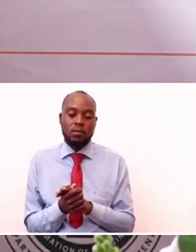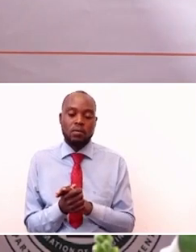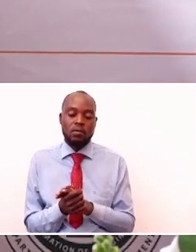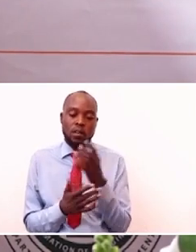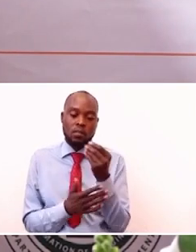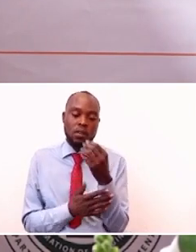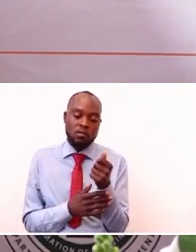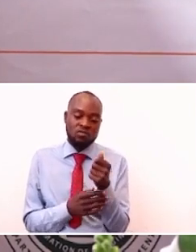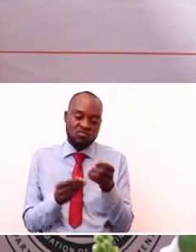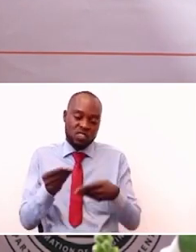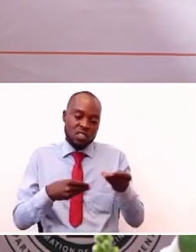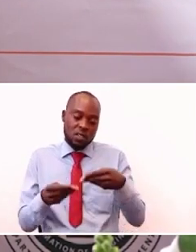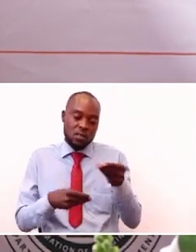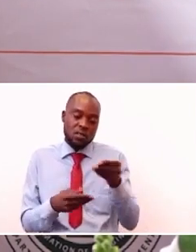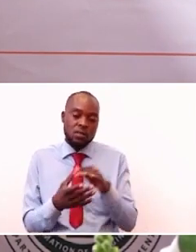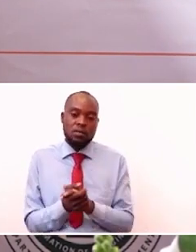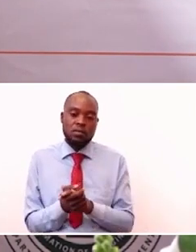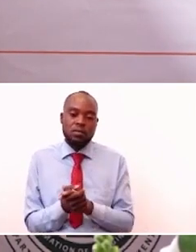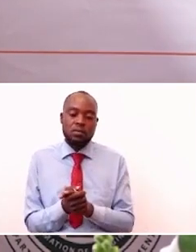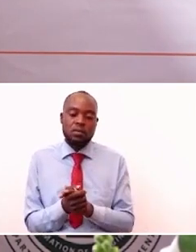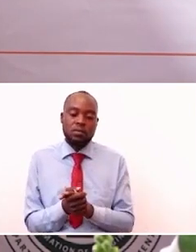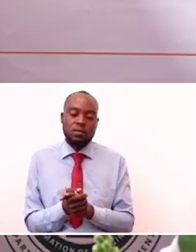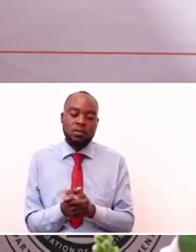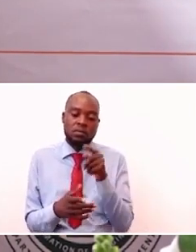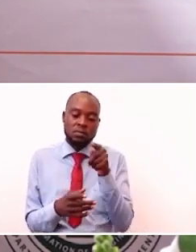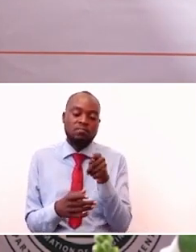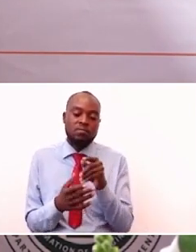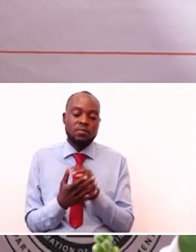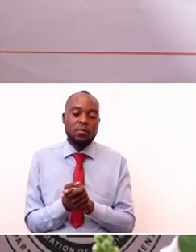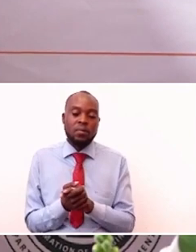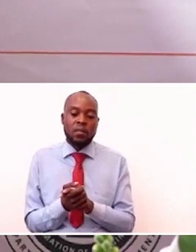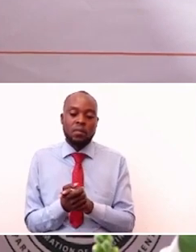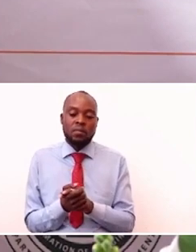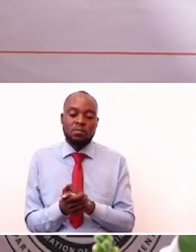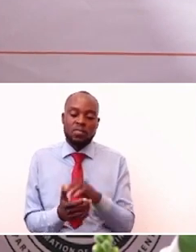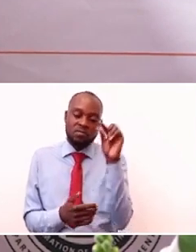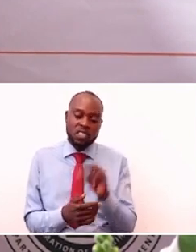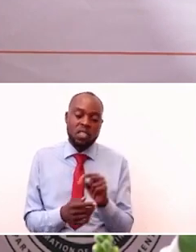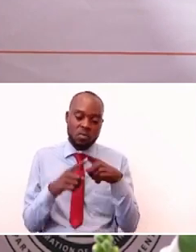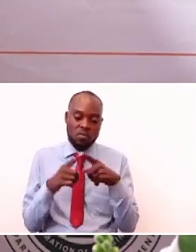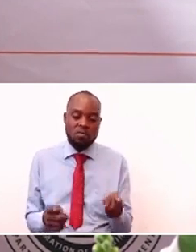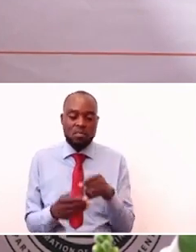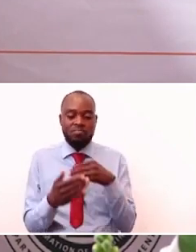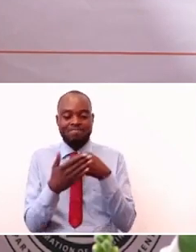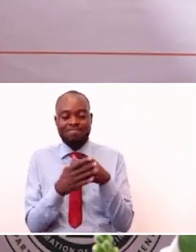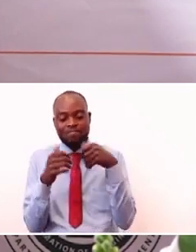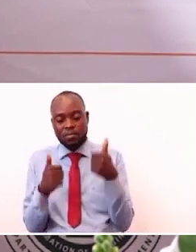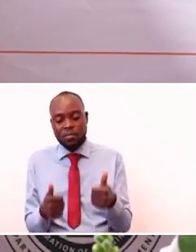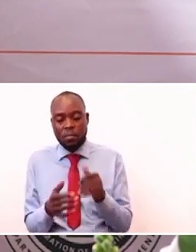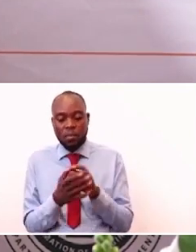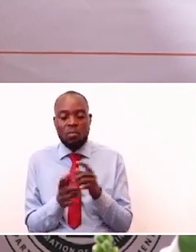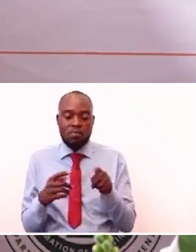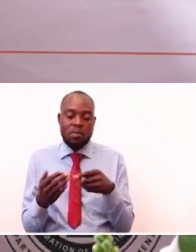financial transactions. It's very effective, it's cheap, it's affordable, let me not use the word cheap, and it's